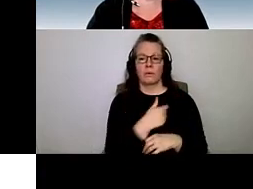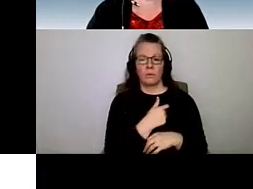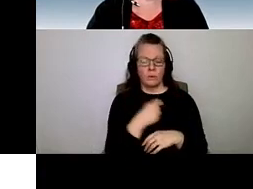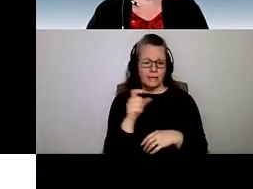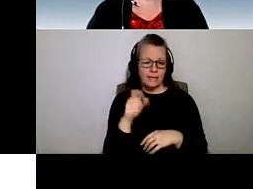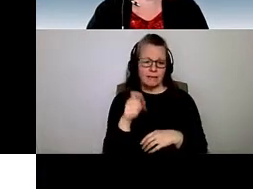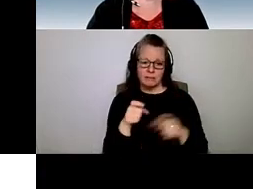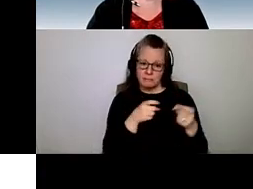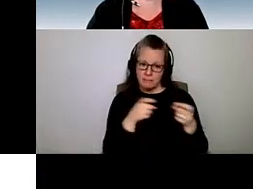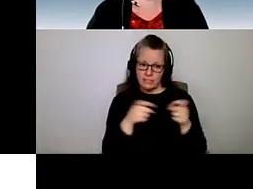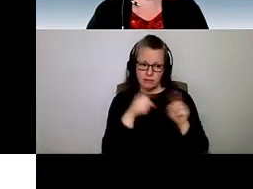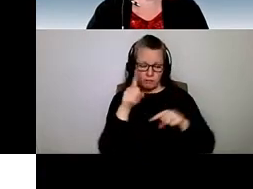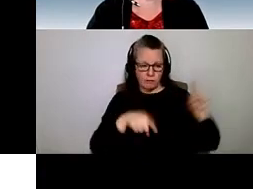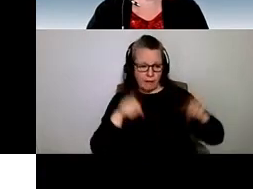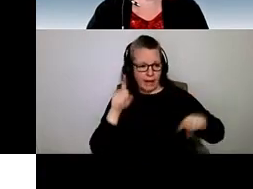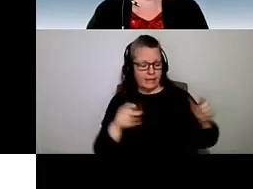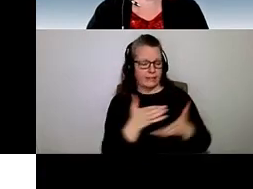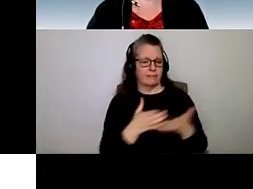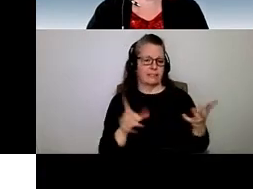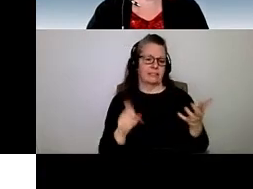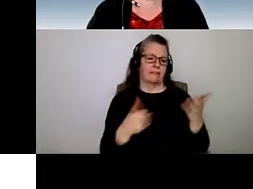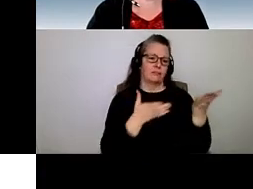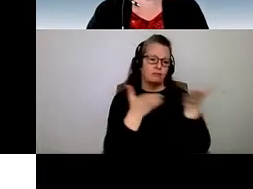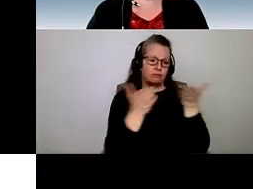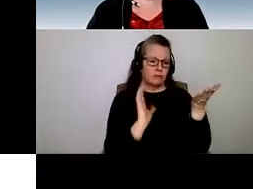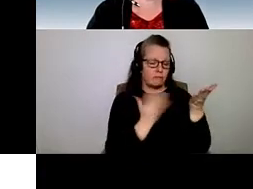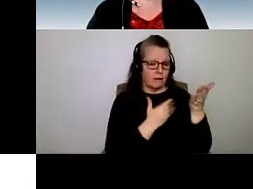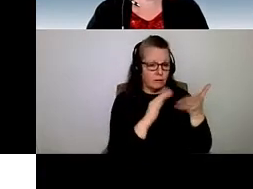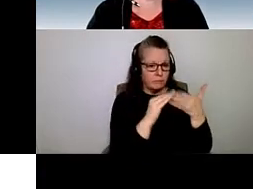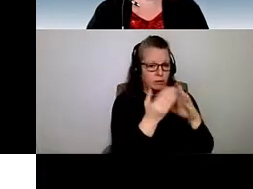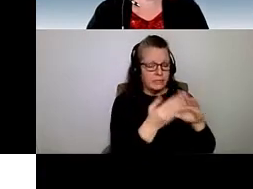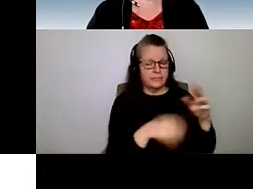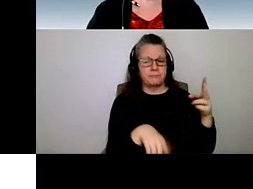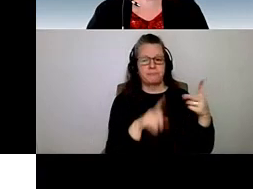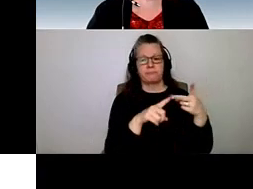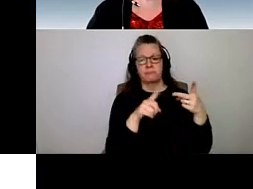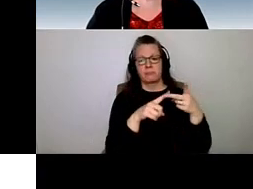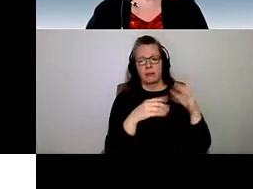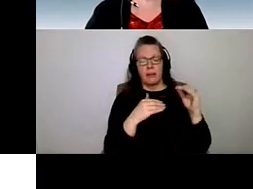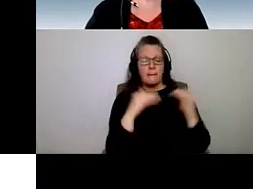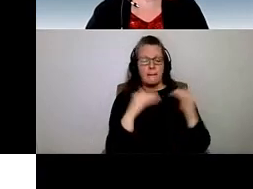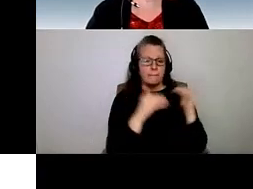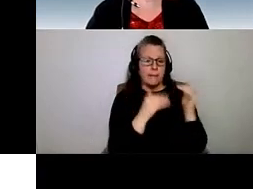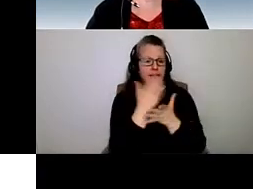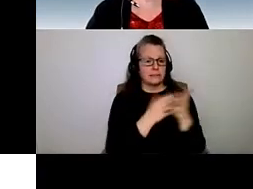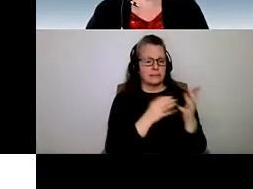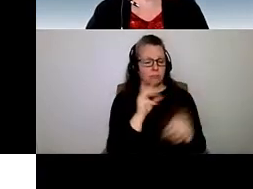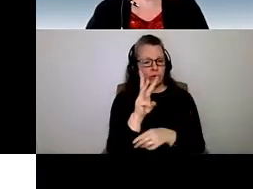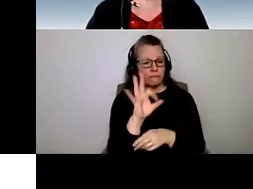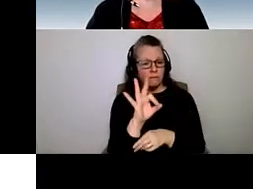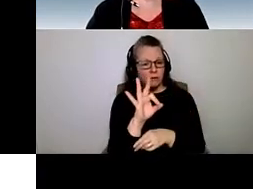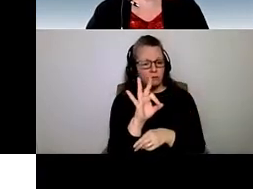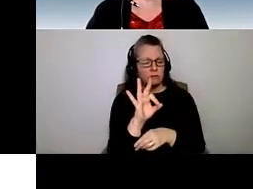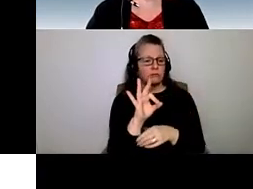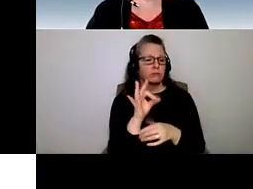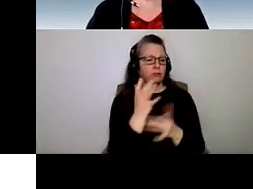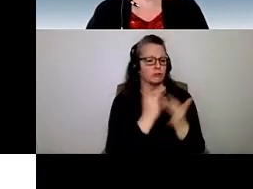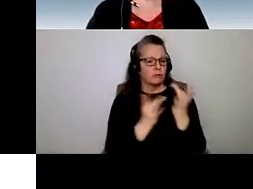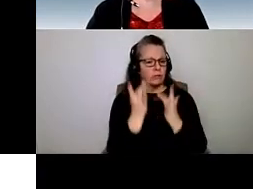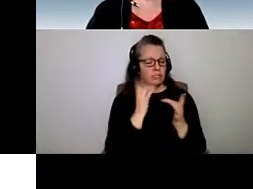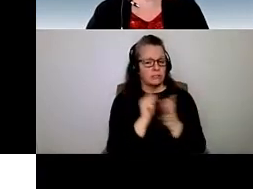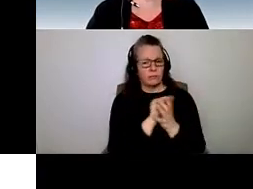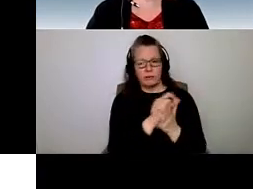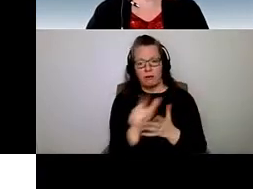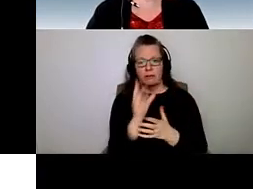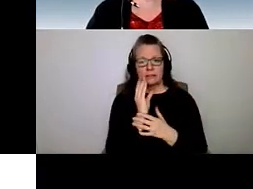of things. We need to serve our community. We need to balance some of the workforce shortages that we're all